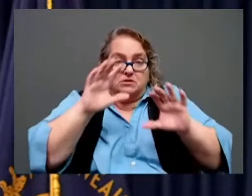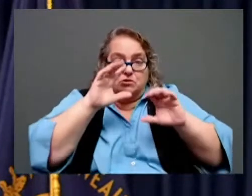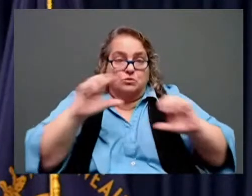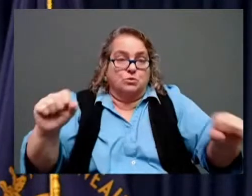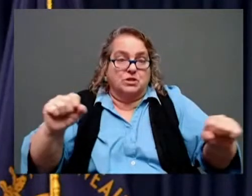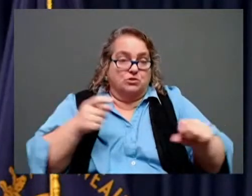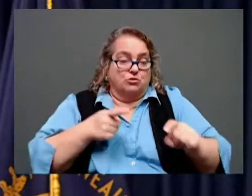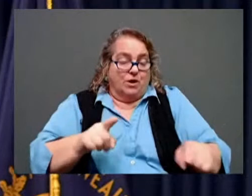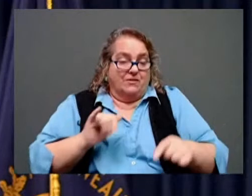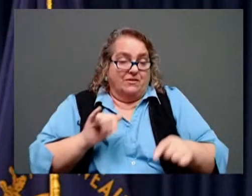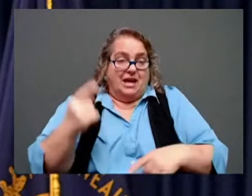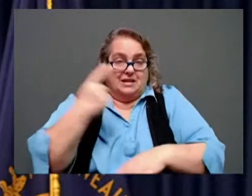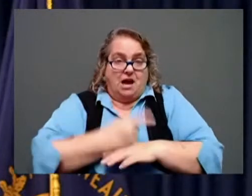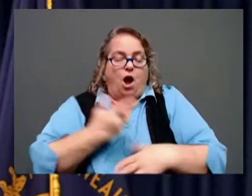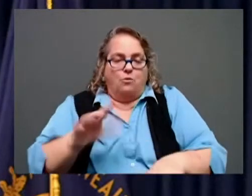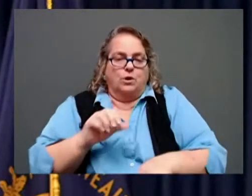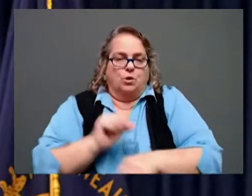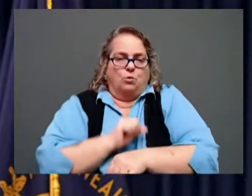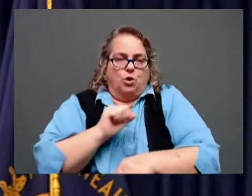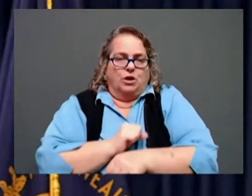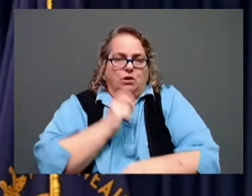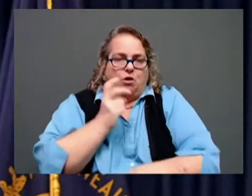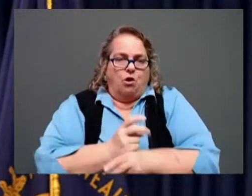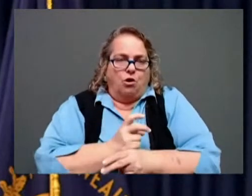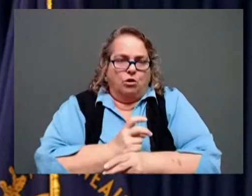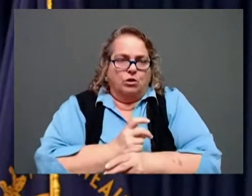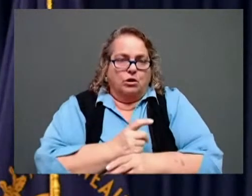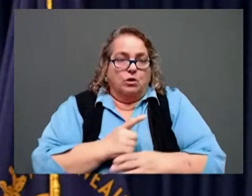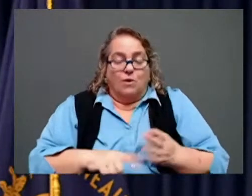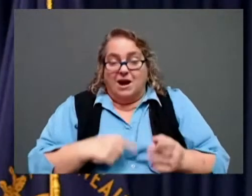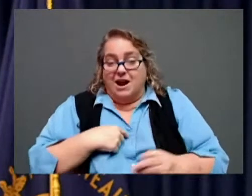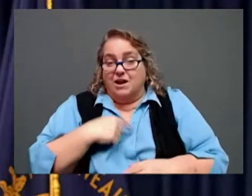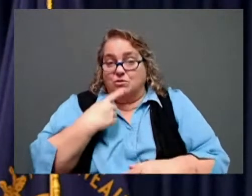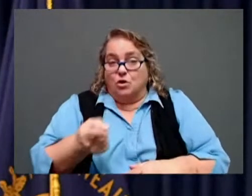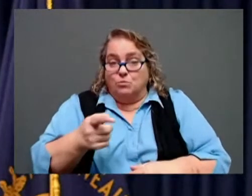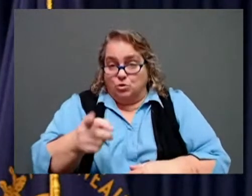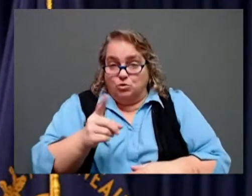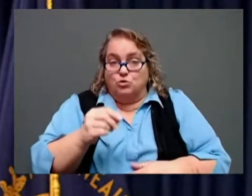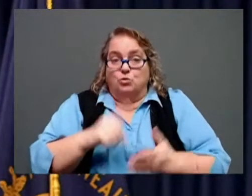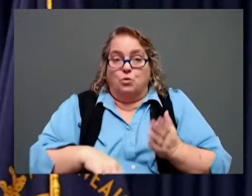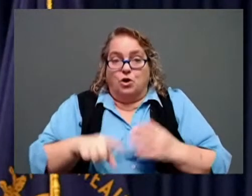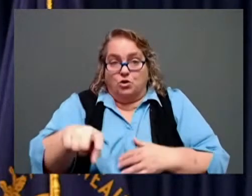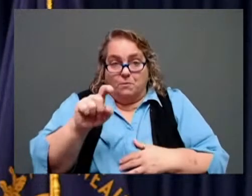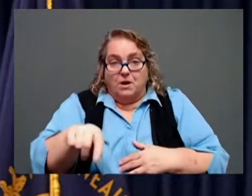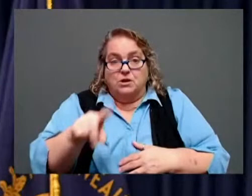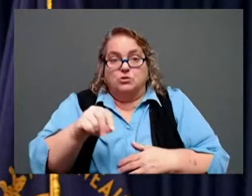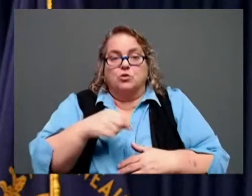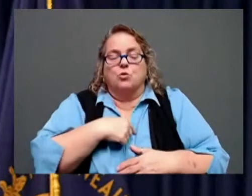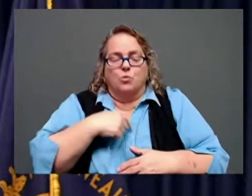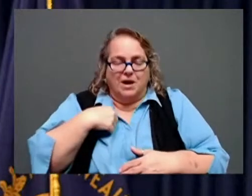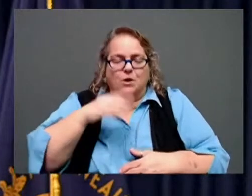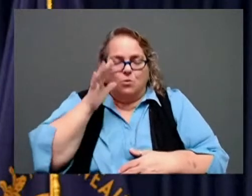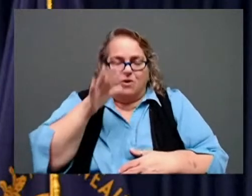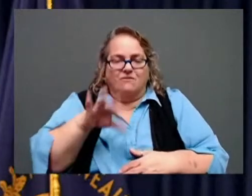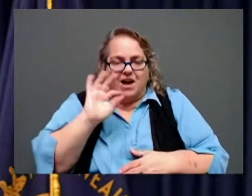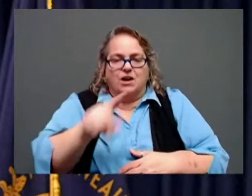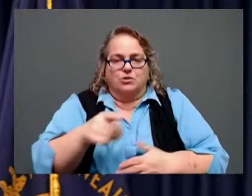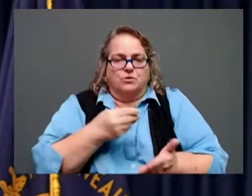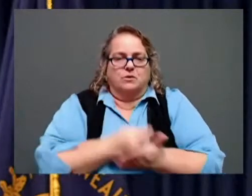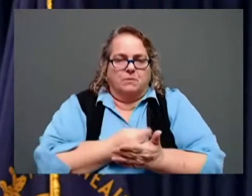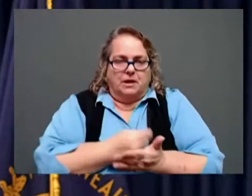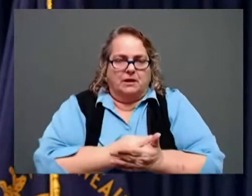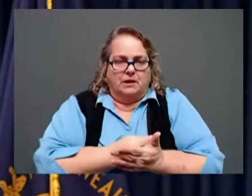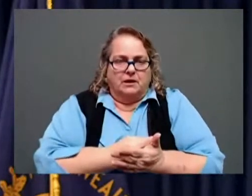are already working hard. And what I said is, you do what you got to do. We will find you the money. We're going to have to get kids